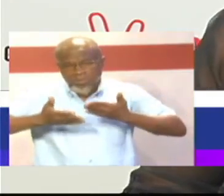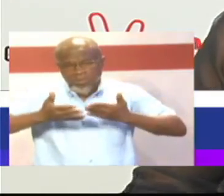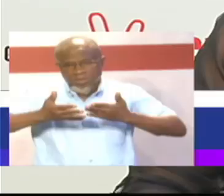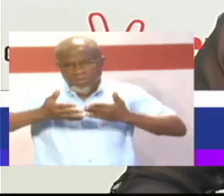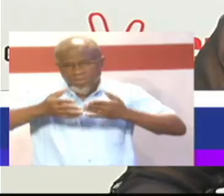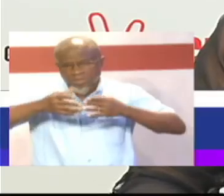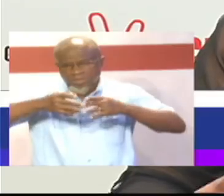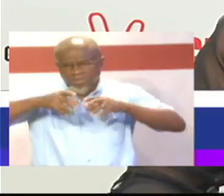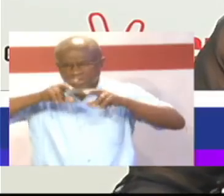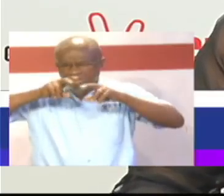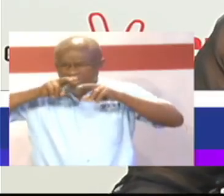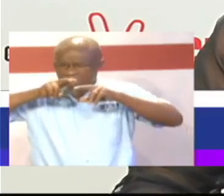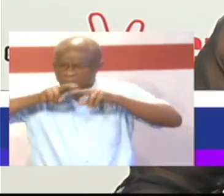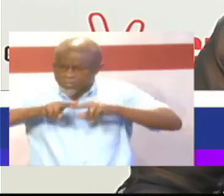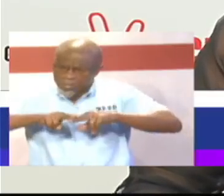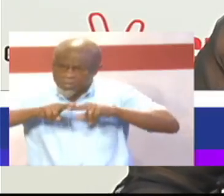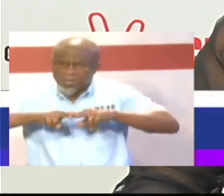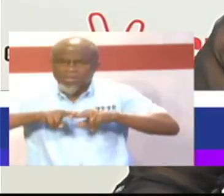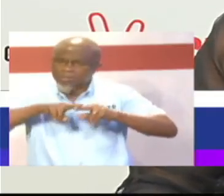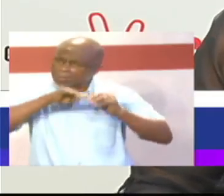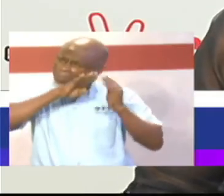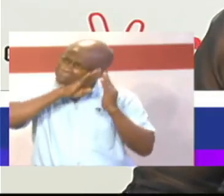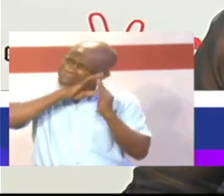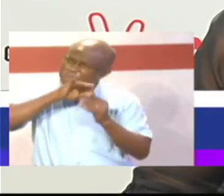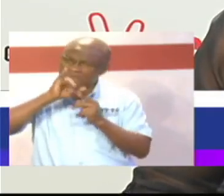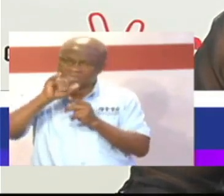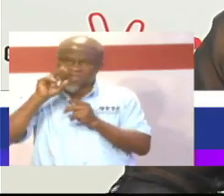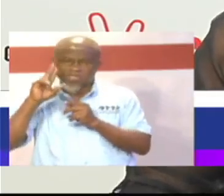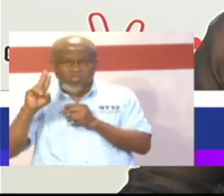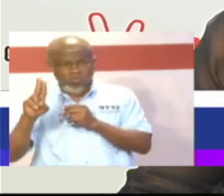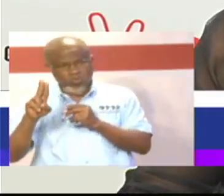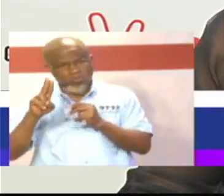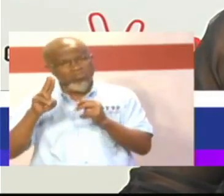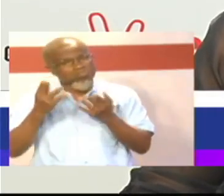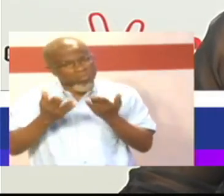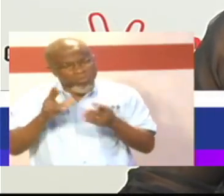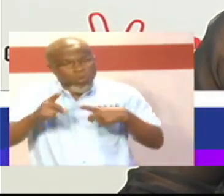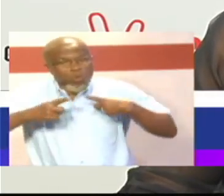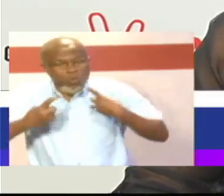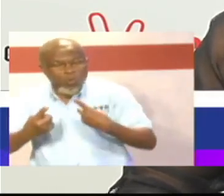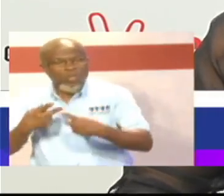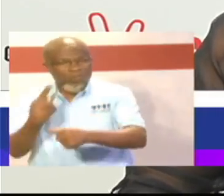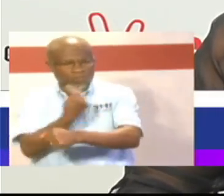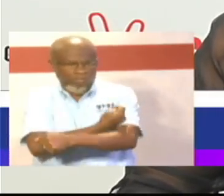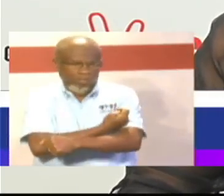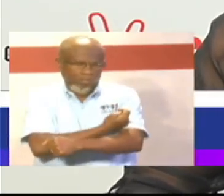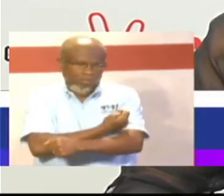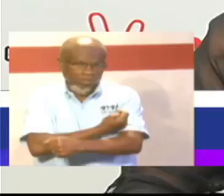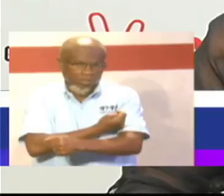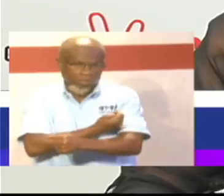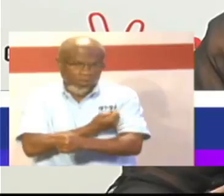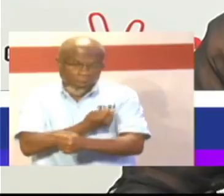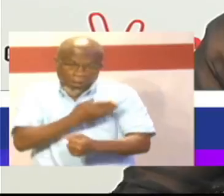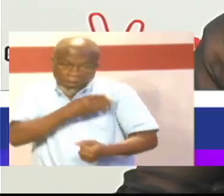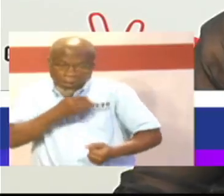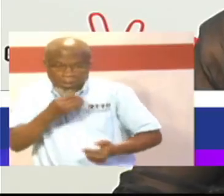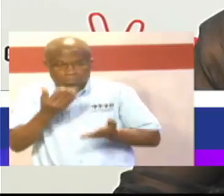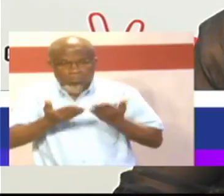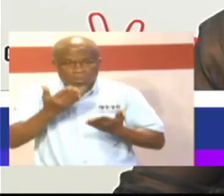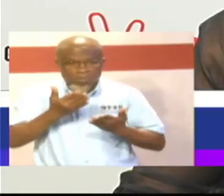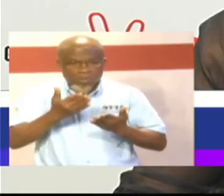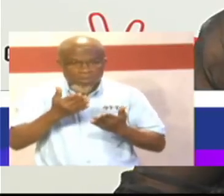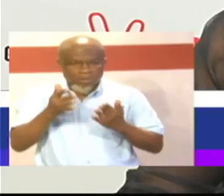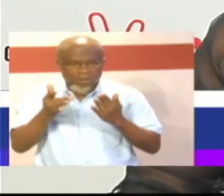beds through vaccination, one, and also through contacting the